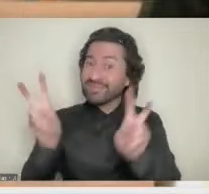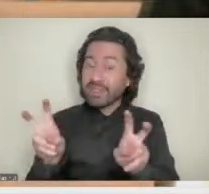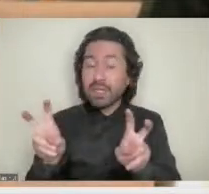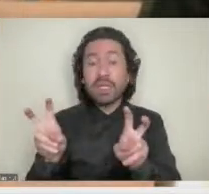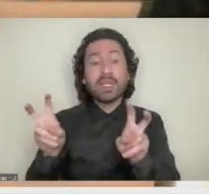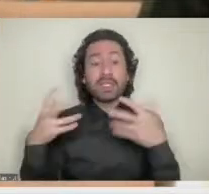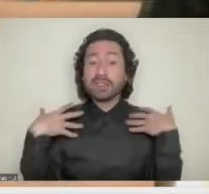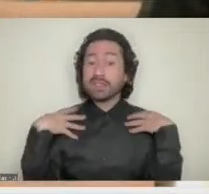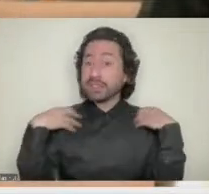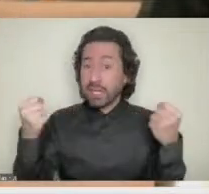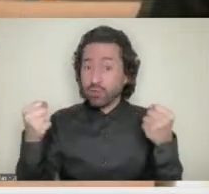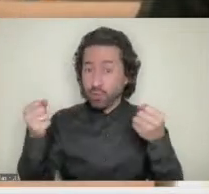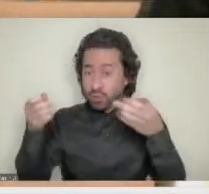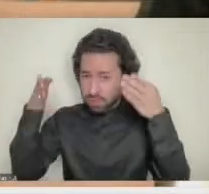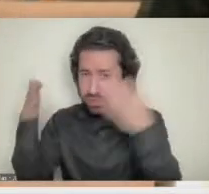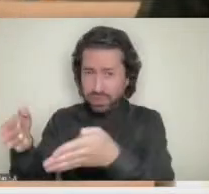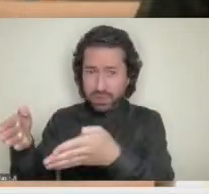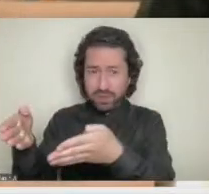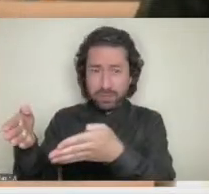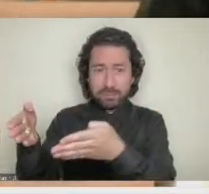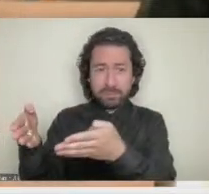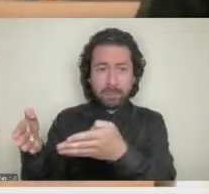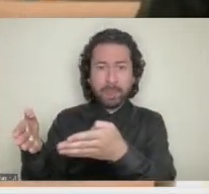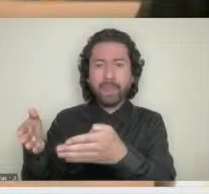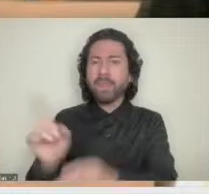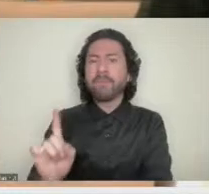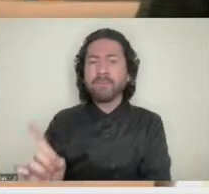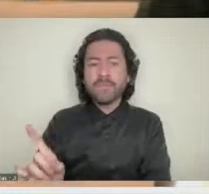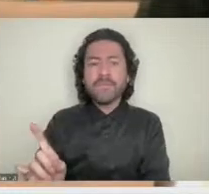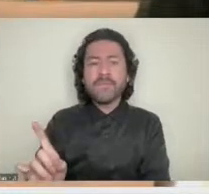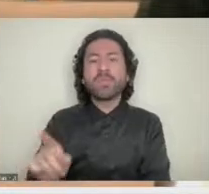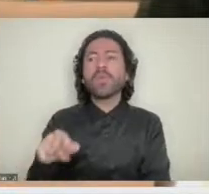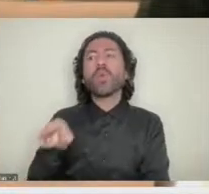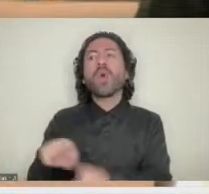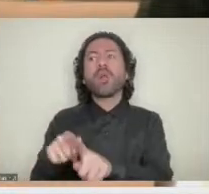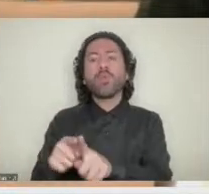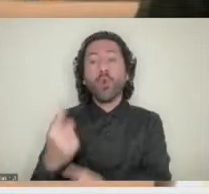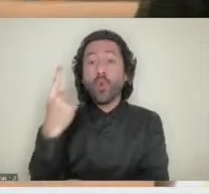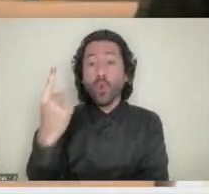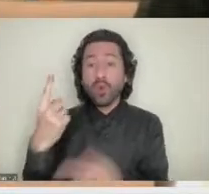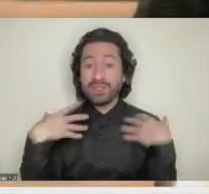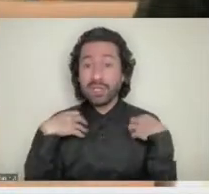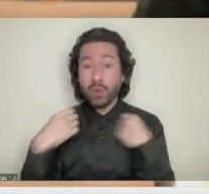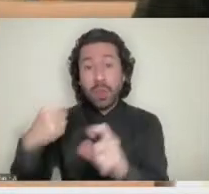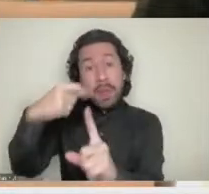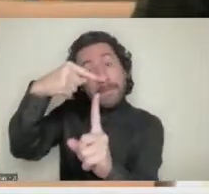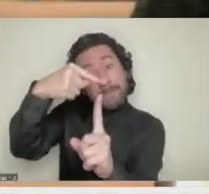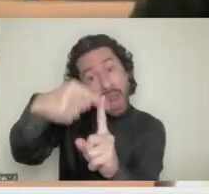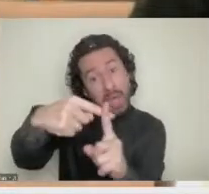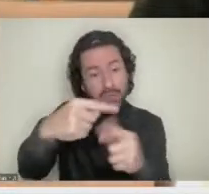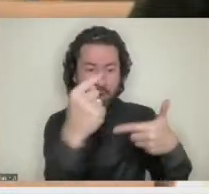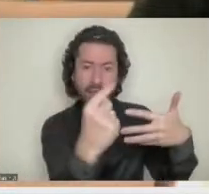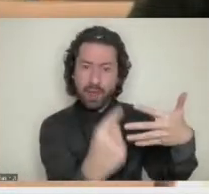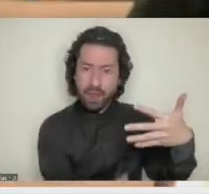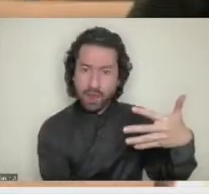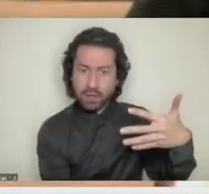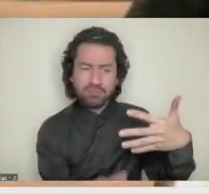with health without directly interfering in health, but rather with these other